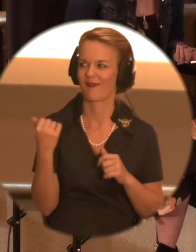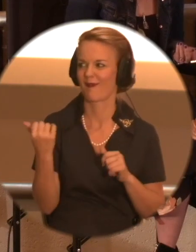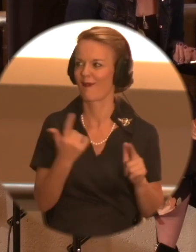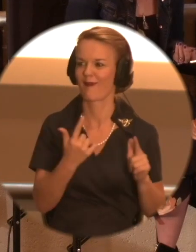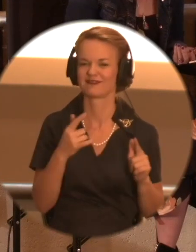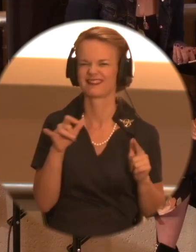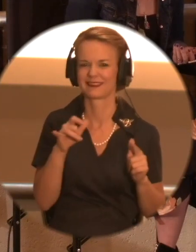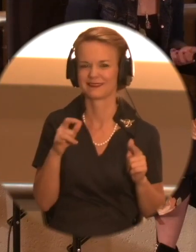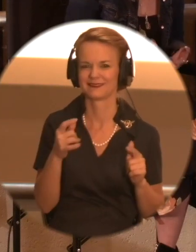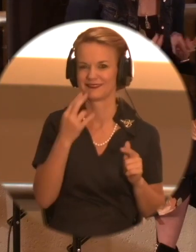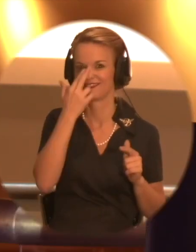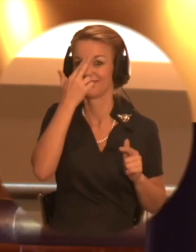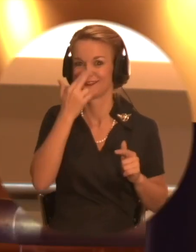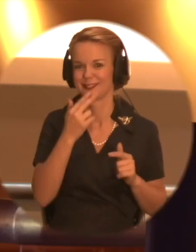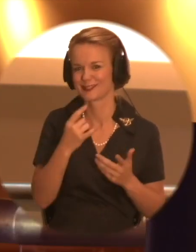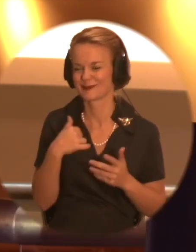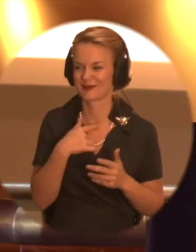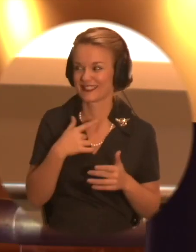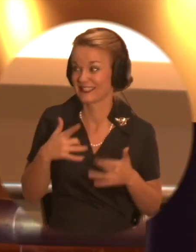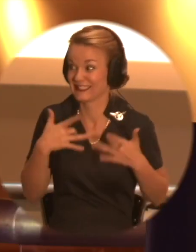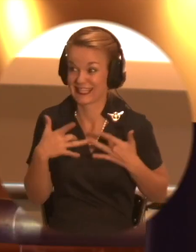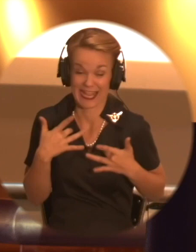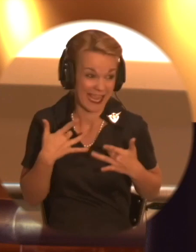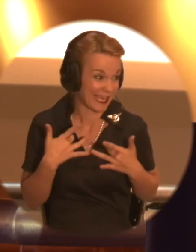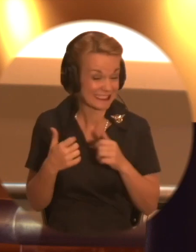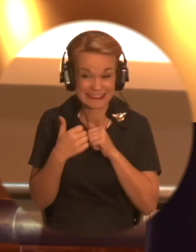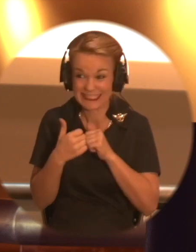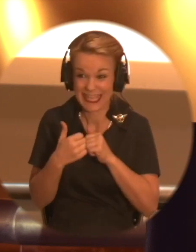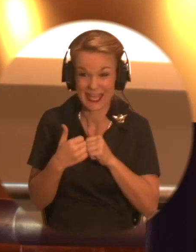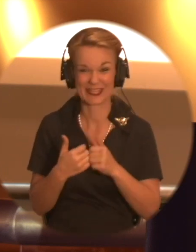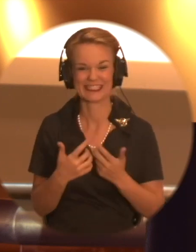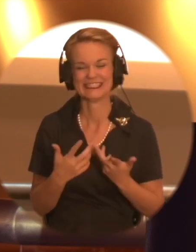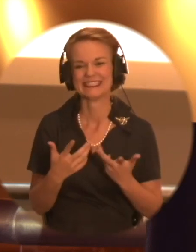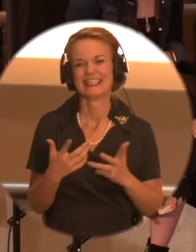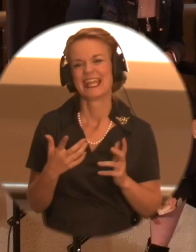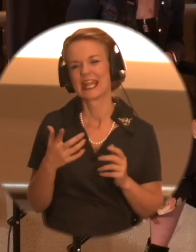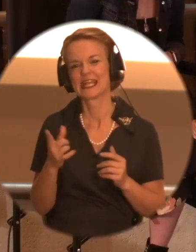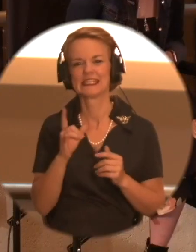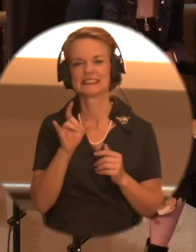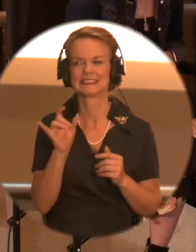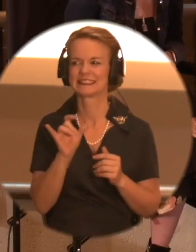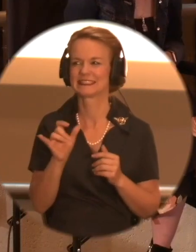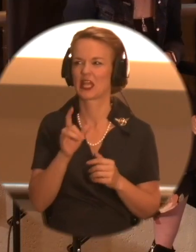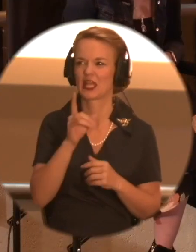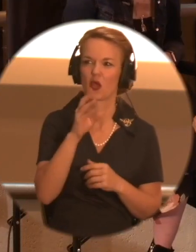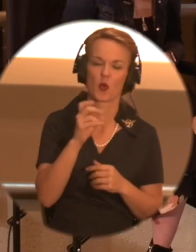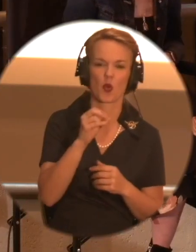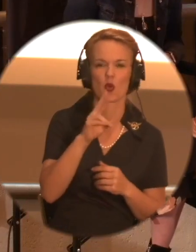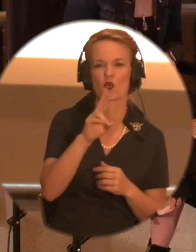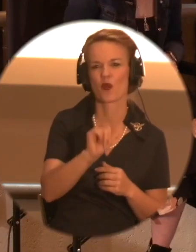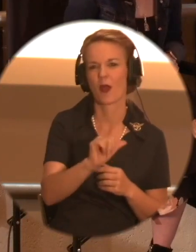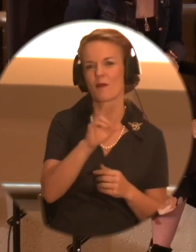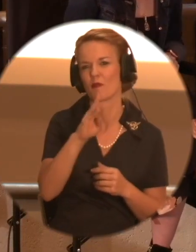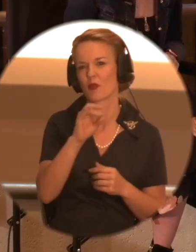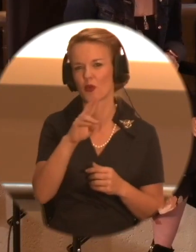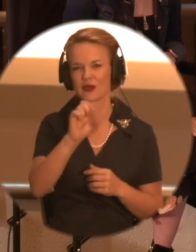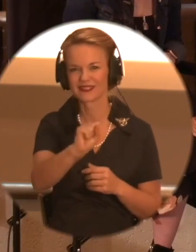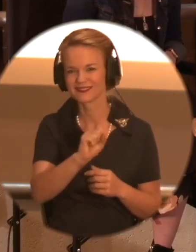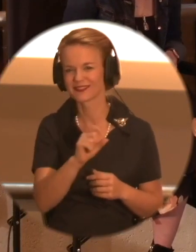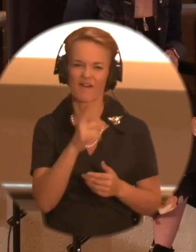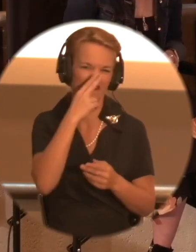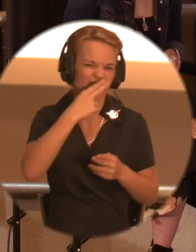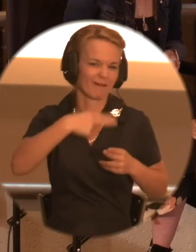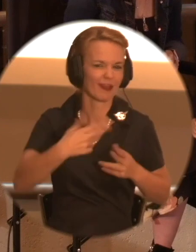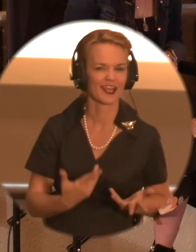much we love our jobs. Feed the workaholism a little bit. It becomes like this Ouroboros of just fun and addictive